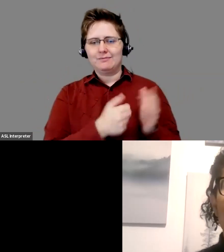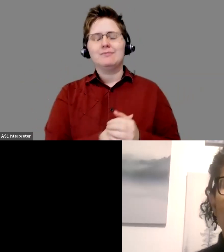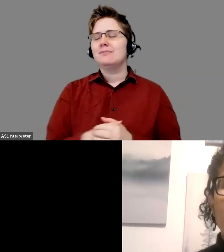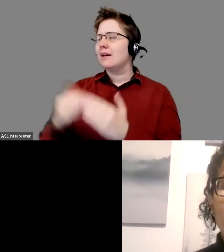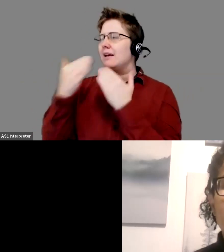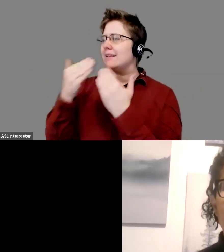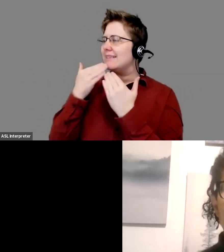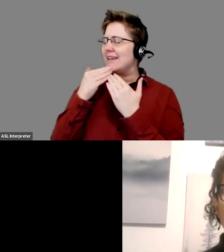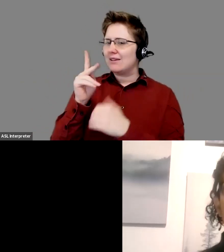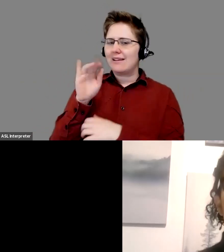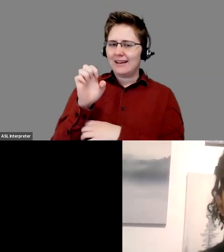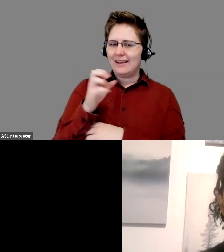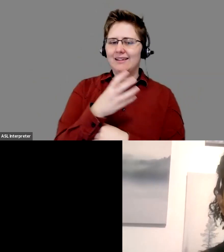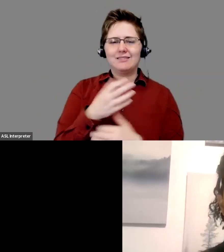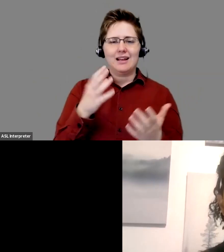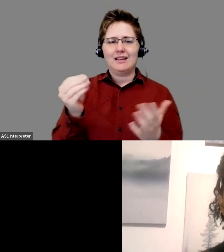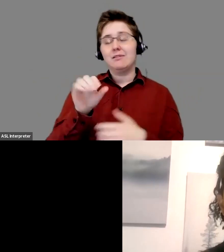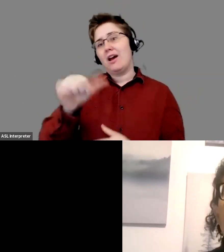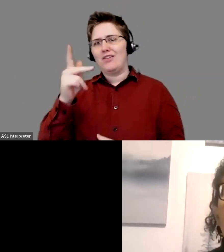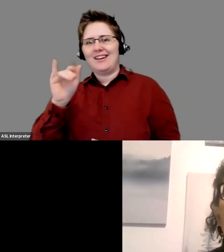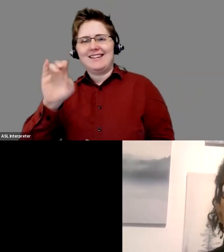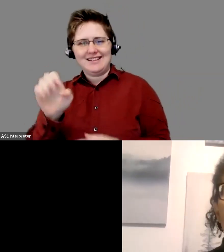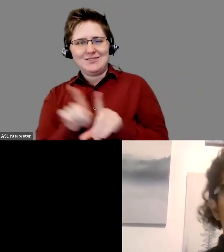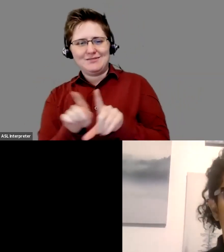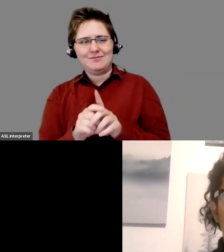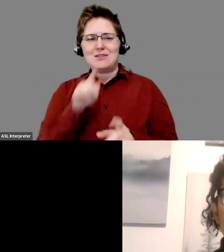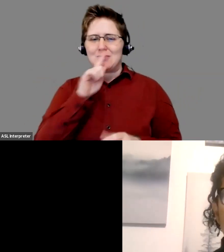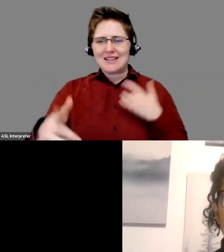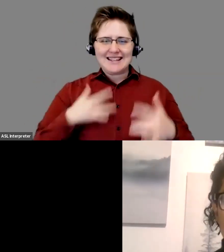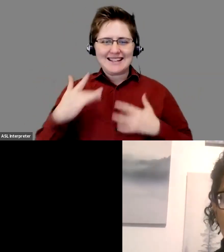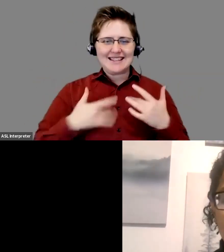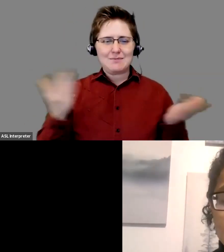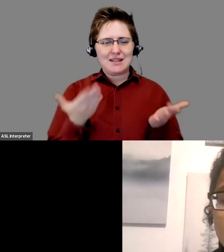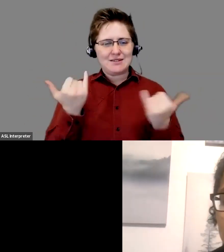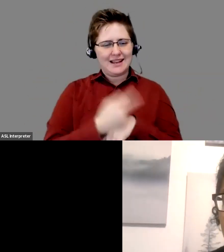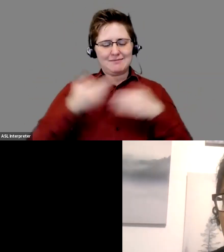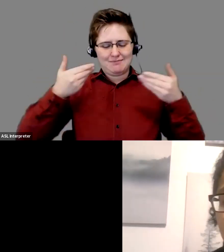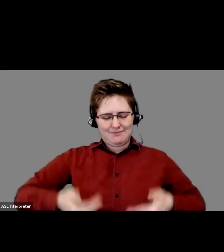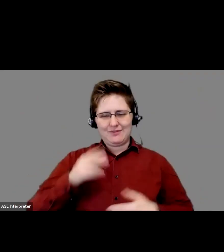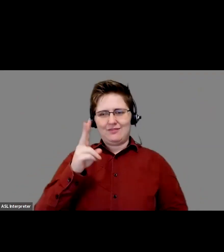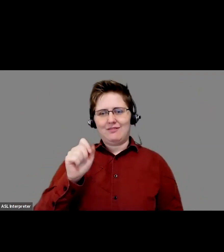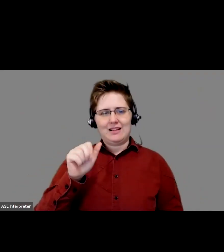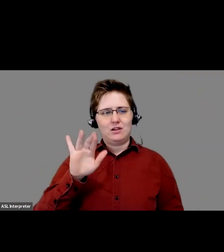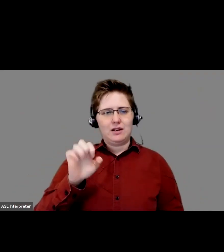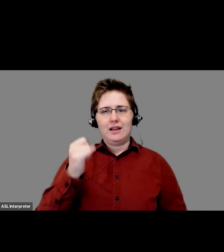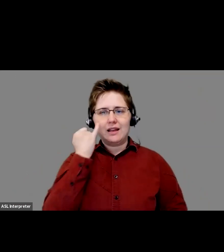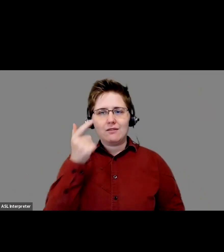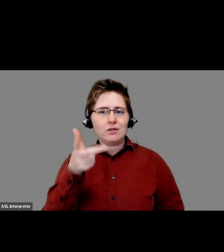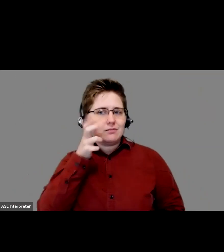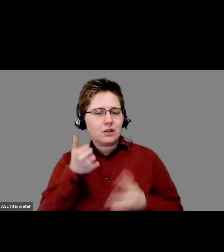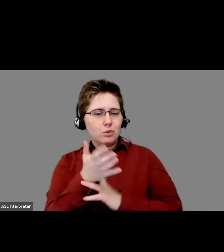Thank you, Katie, and other Katie. It's really exciting to be here. This is Valerie, if you're calling in over the phone.